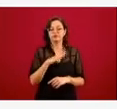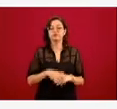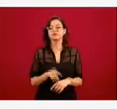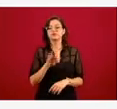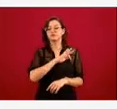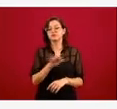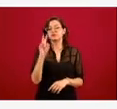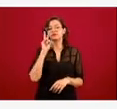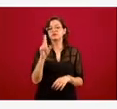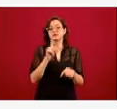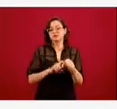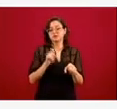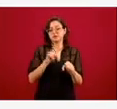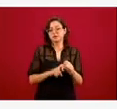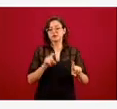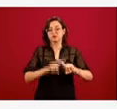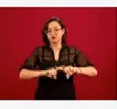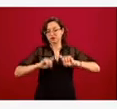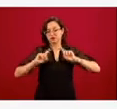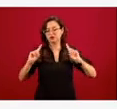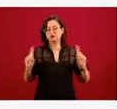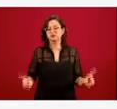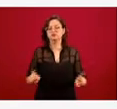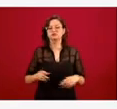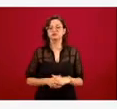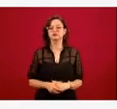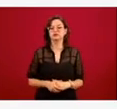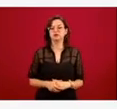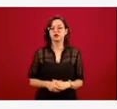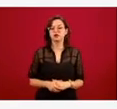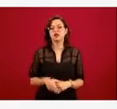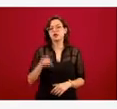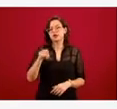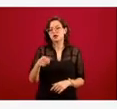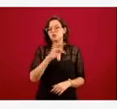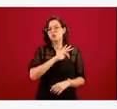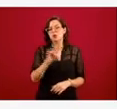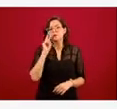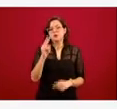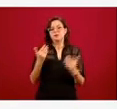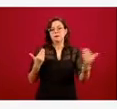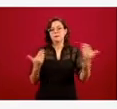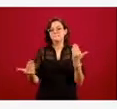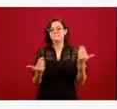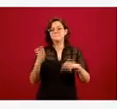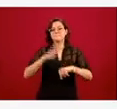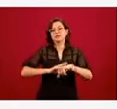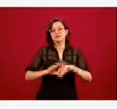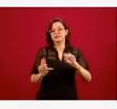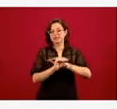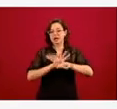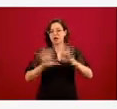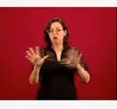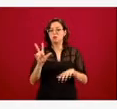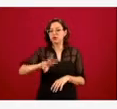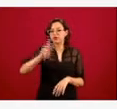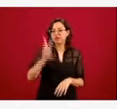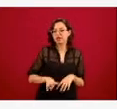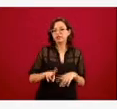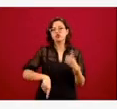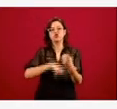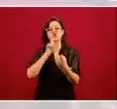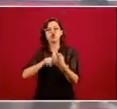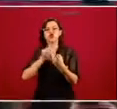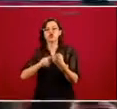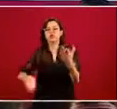compared to their populations. So of course the representation of this map is different than the first map, and this is